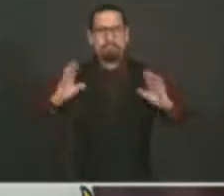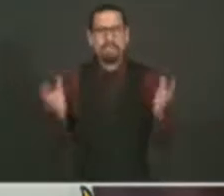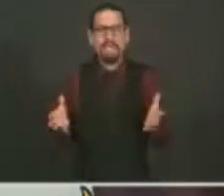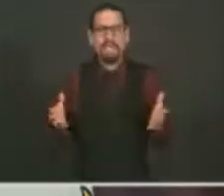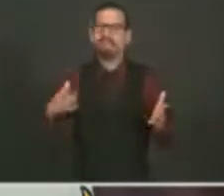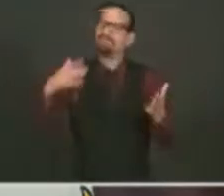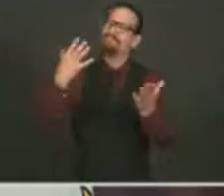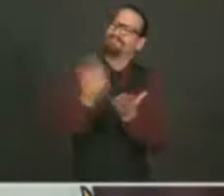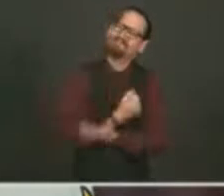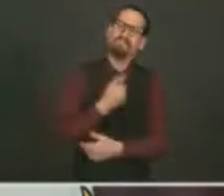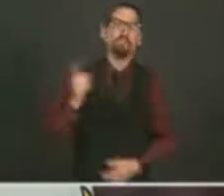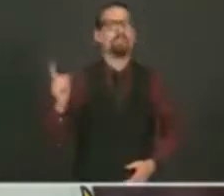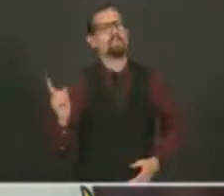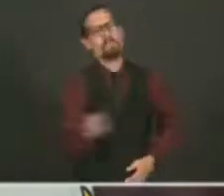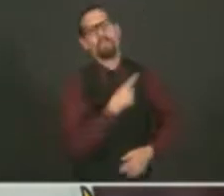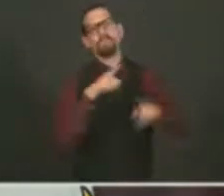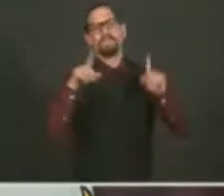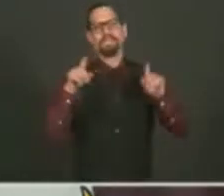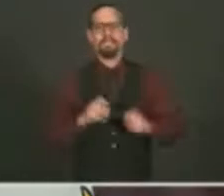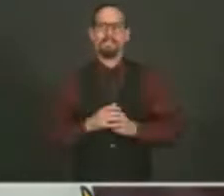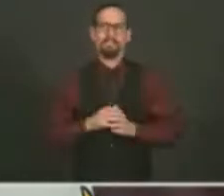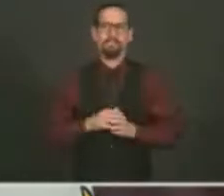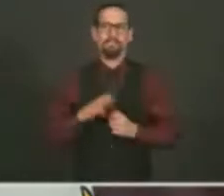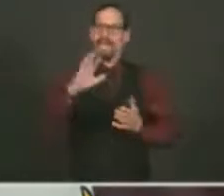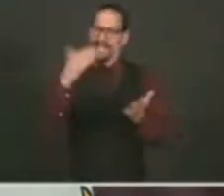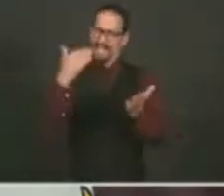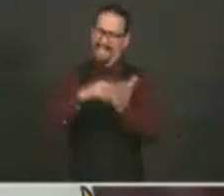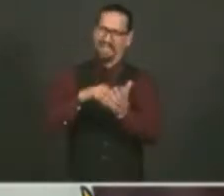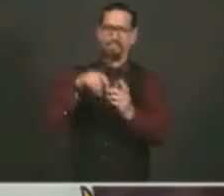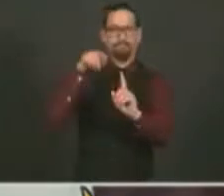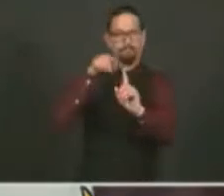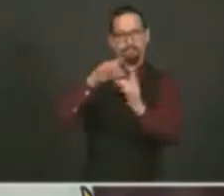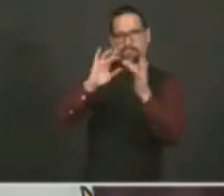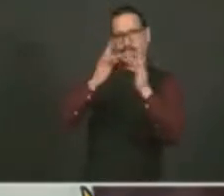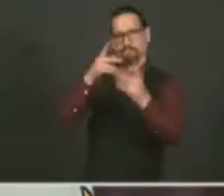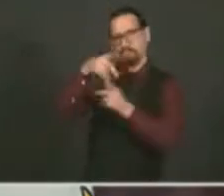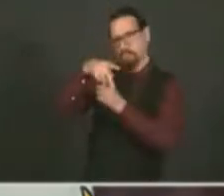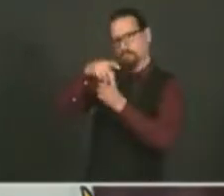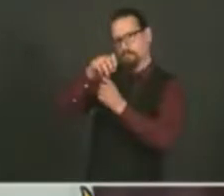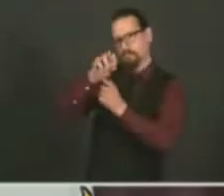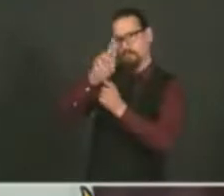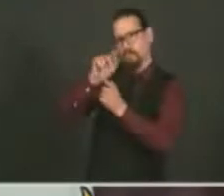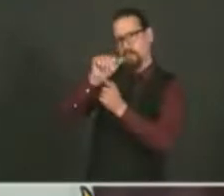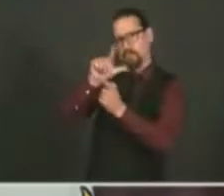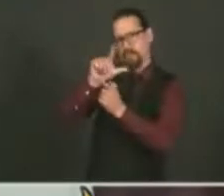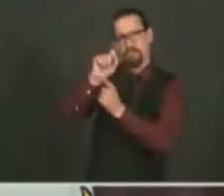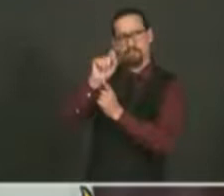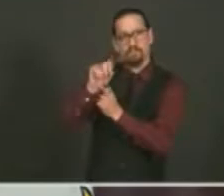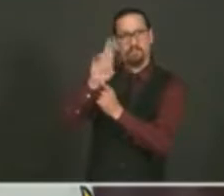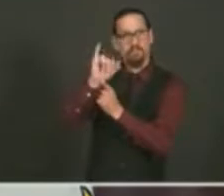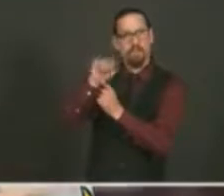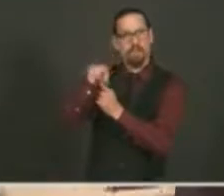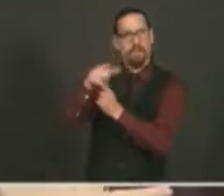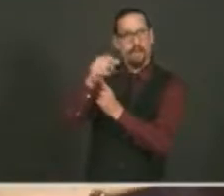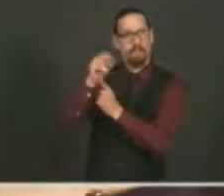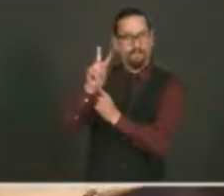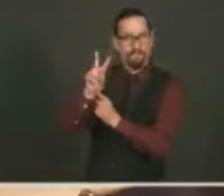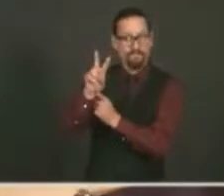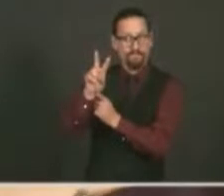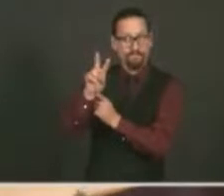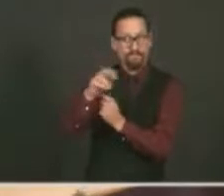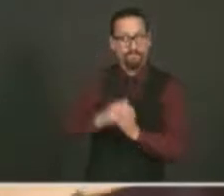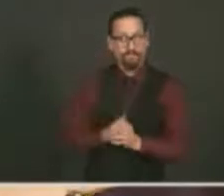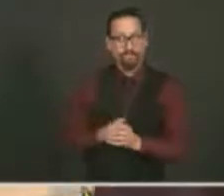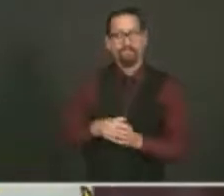today, portal.ri.gov. And next week, I'll have more to say around new ways of testing